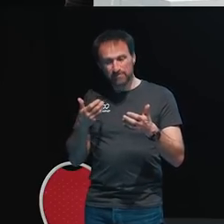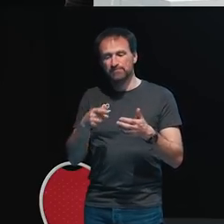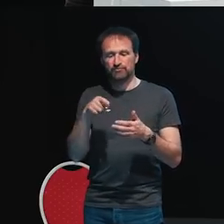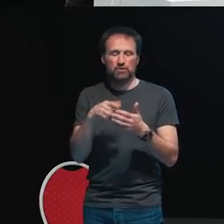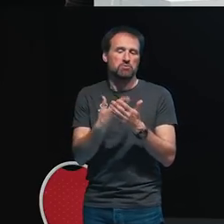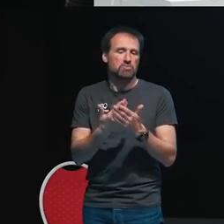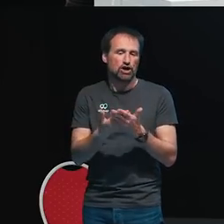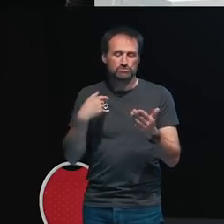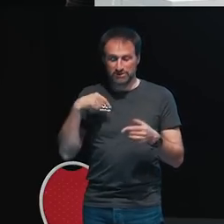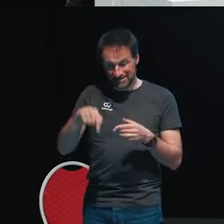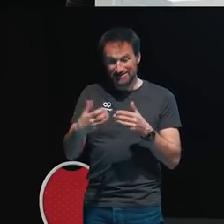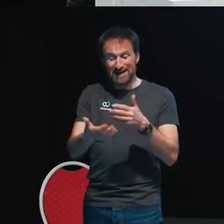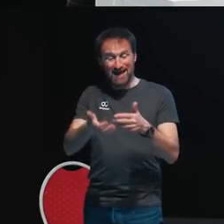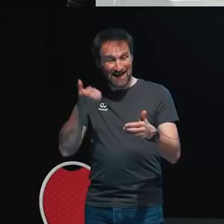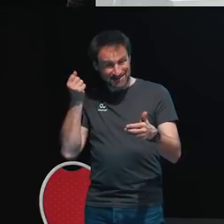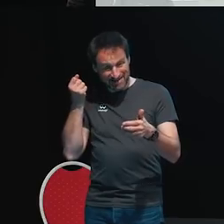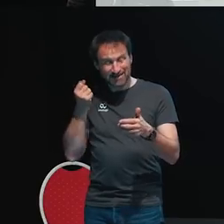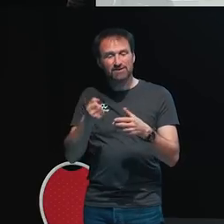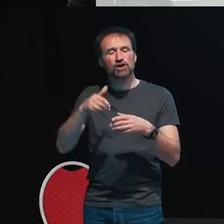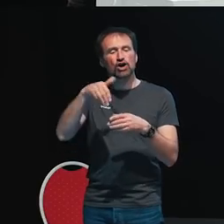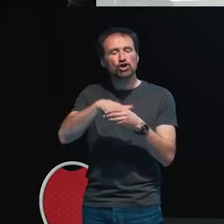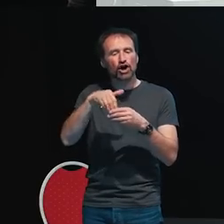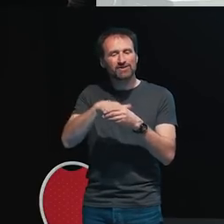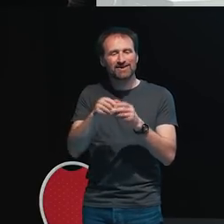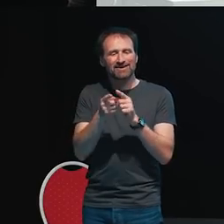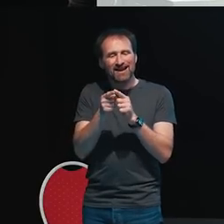Here, for example, we extract the content length